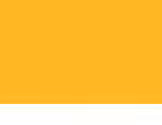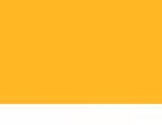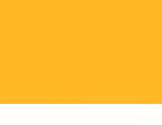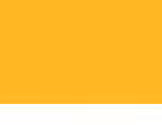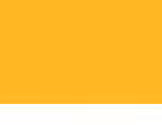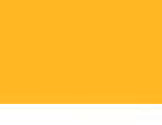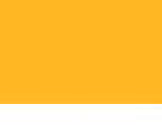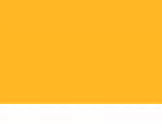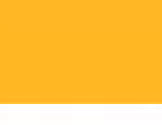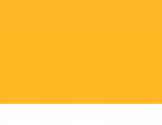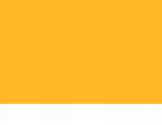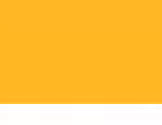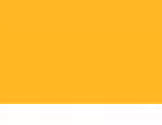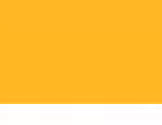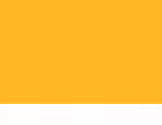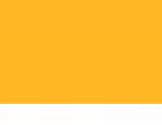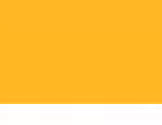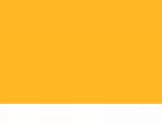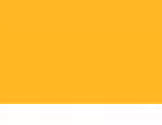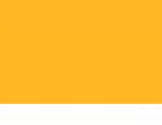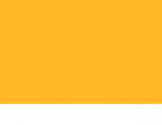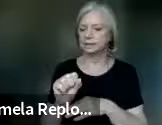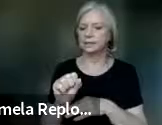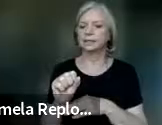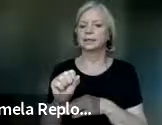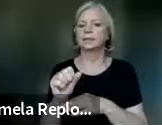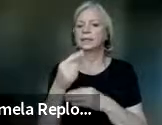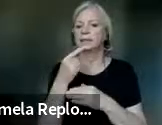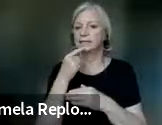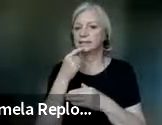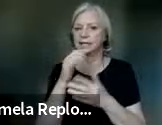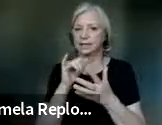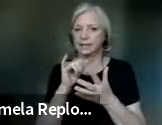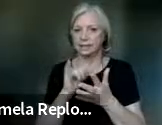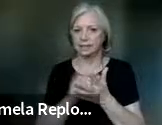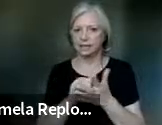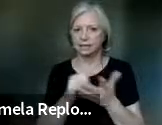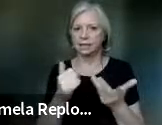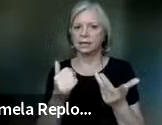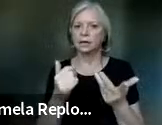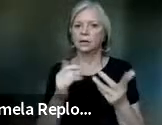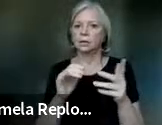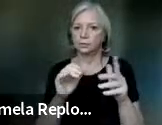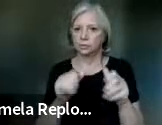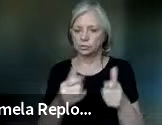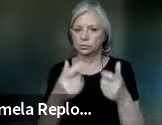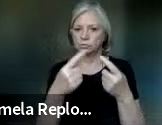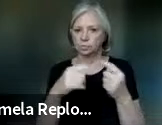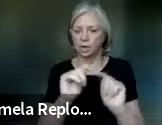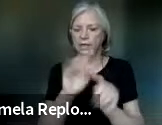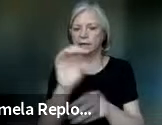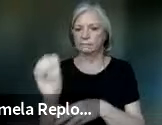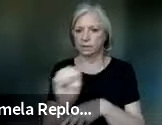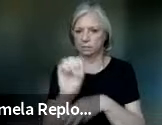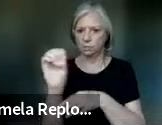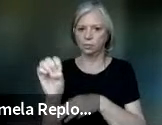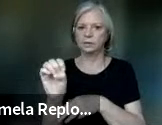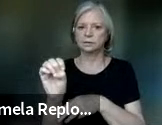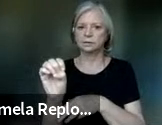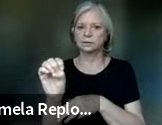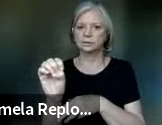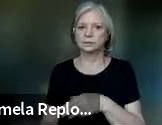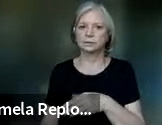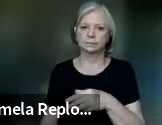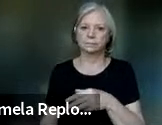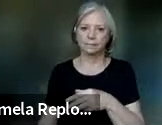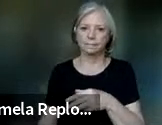ETS, the Cal OSHA staff mentioned that they're going to develop a training video for employers showing how employees